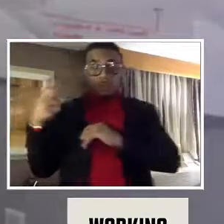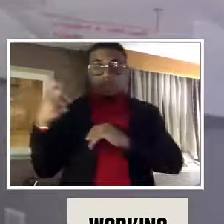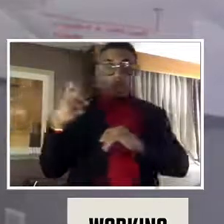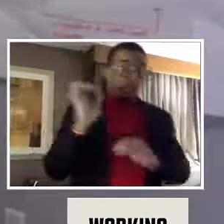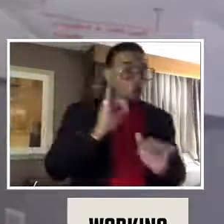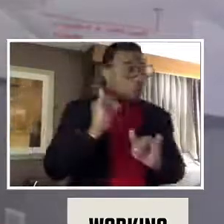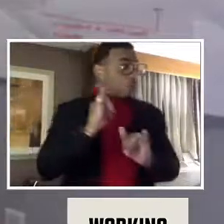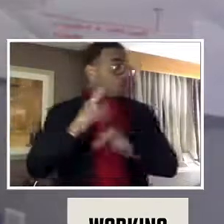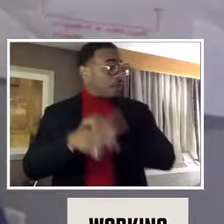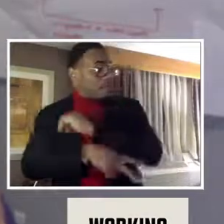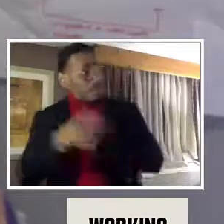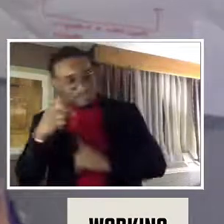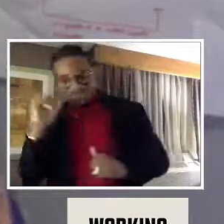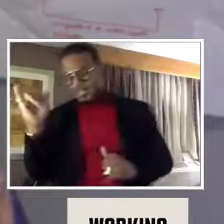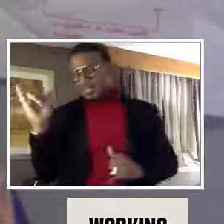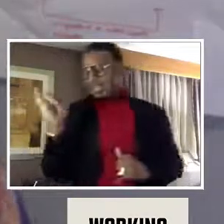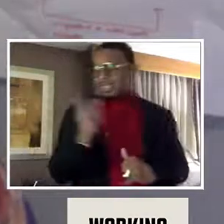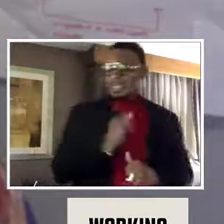Ooh, took it